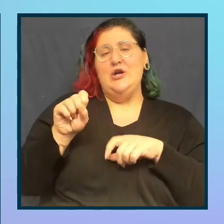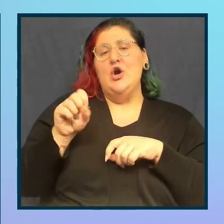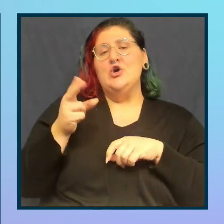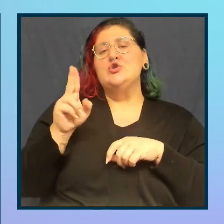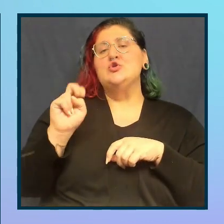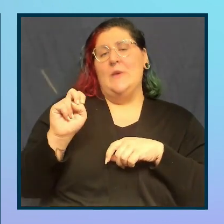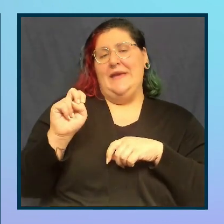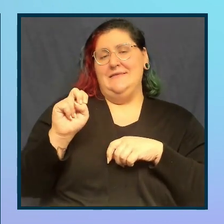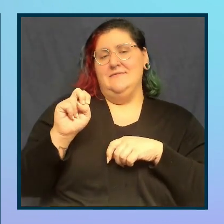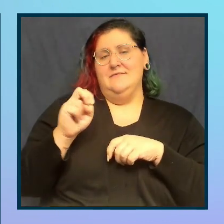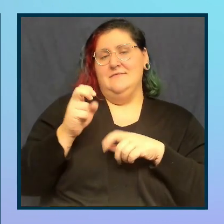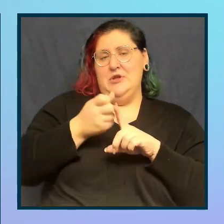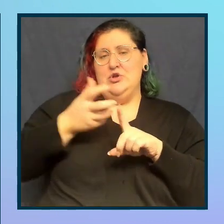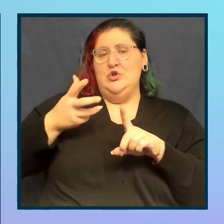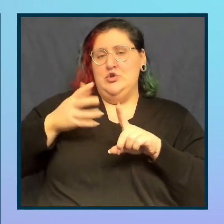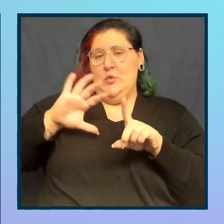Do you know that one, Jason?